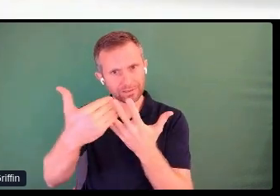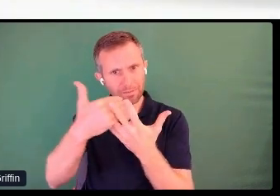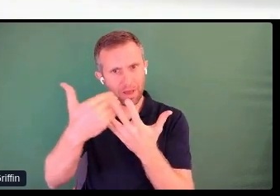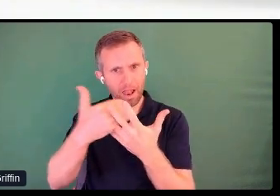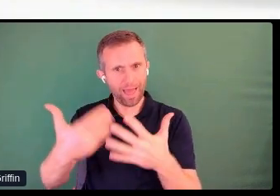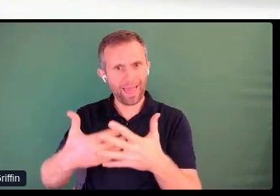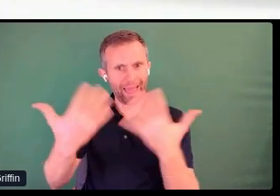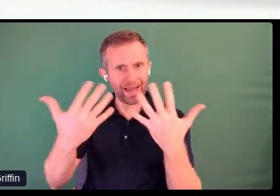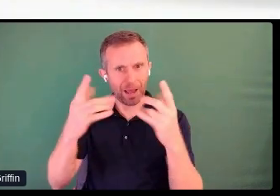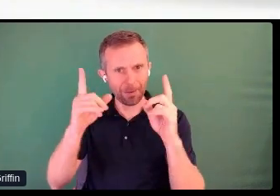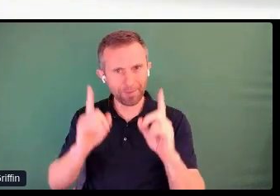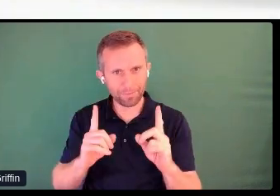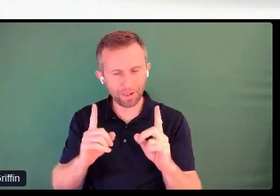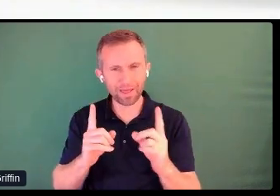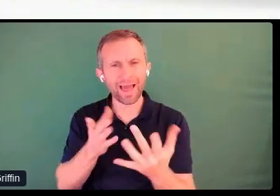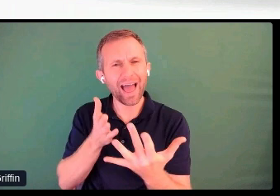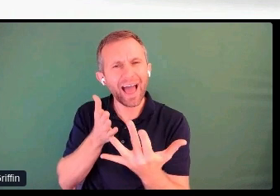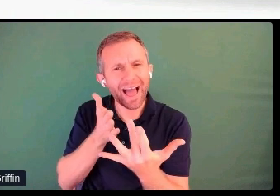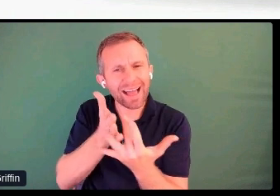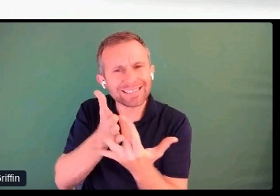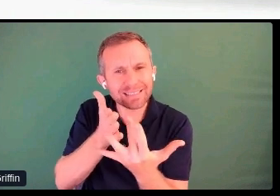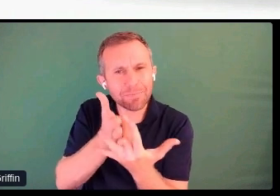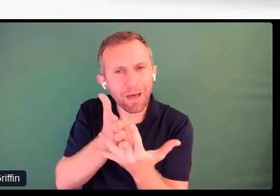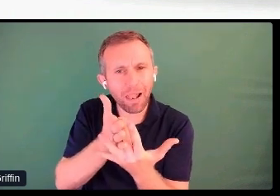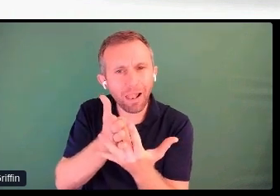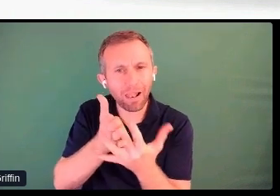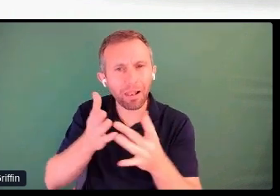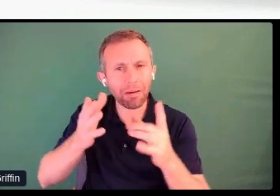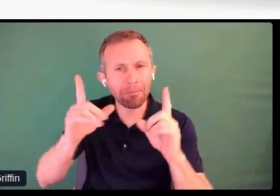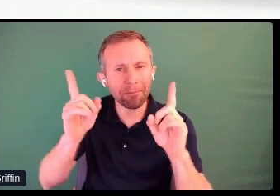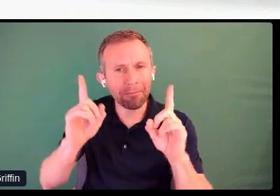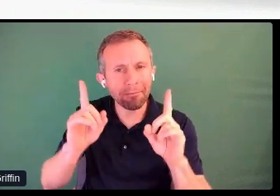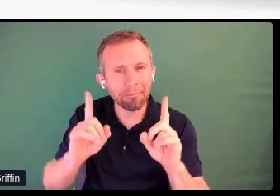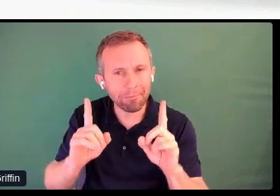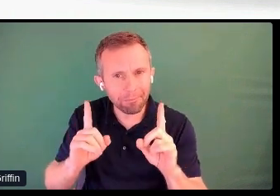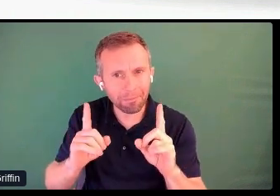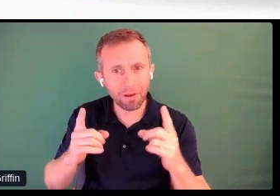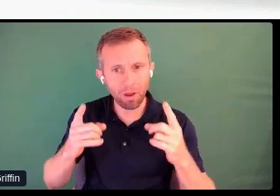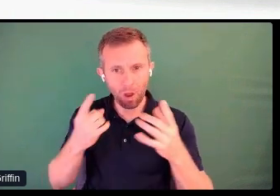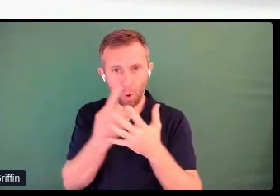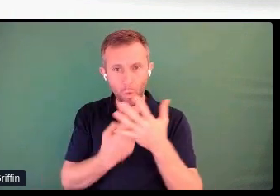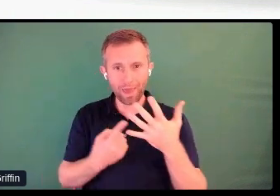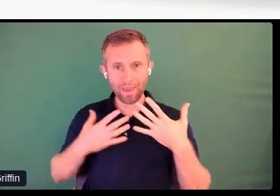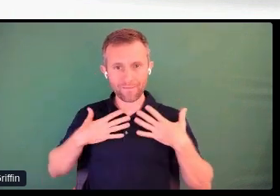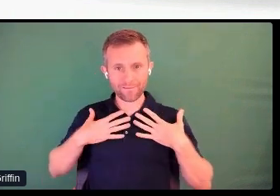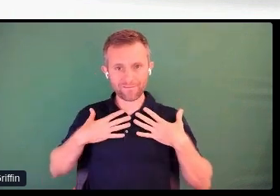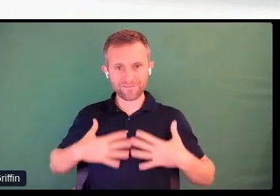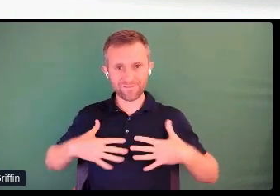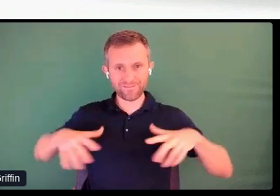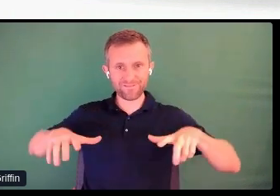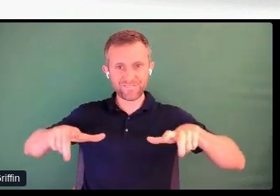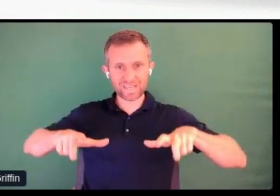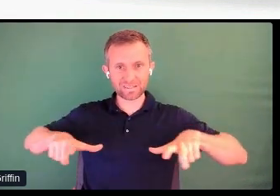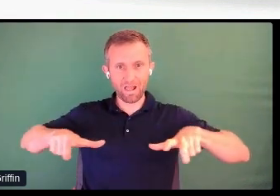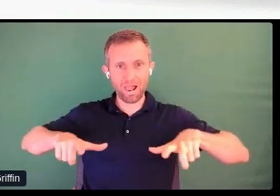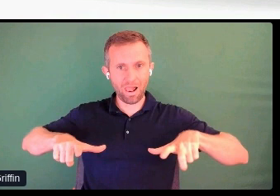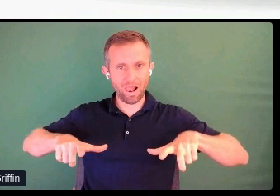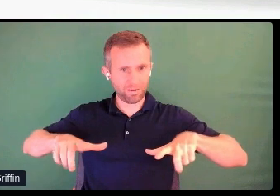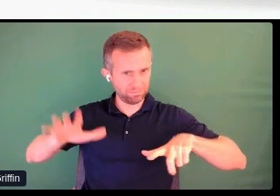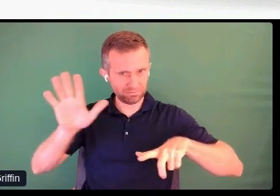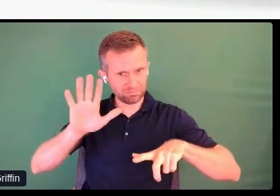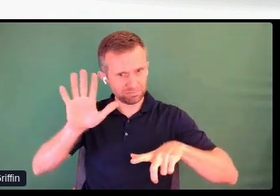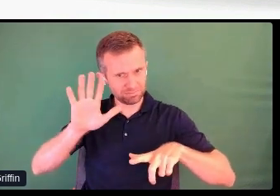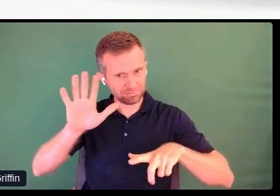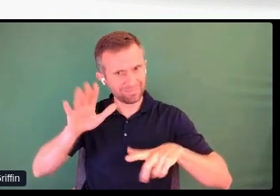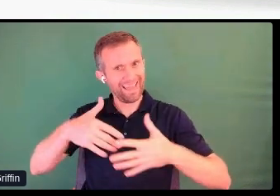Accessibility can mean different things to different people. It's not just about physical access. Digital accessibility ensures that everyone